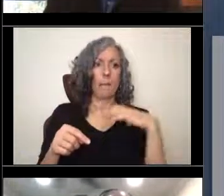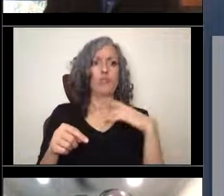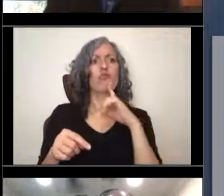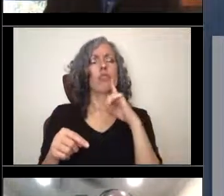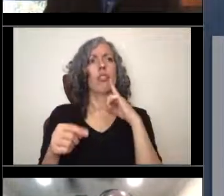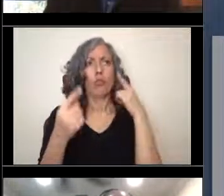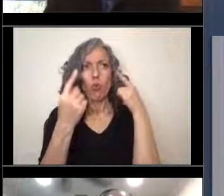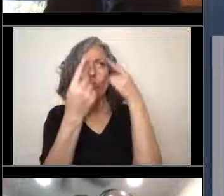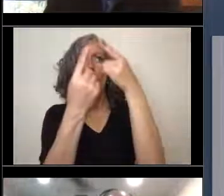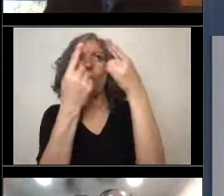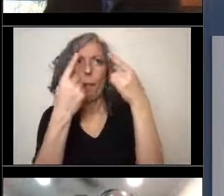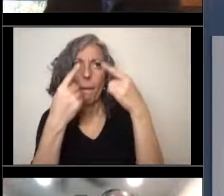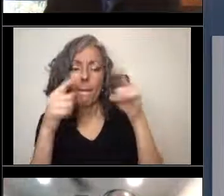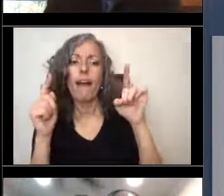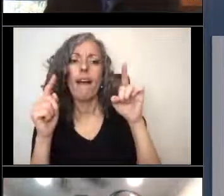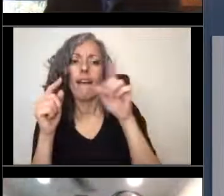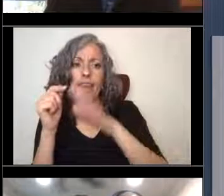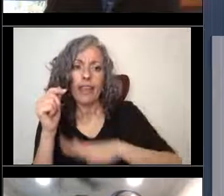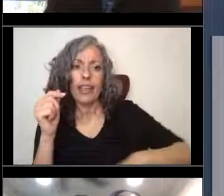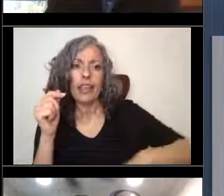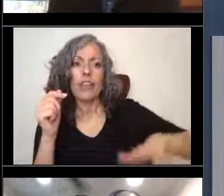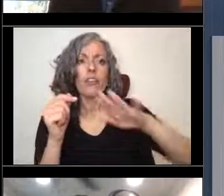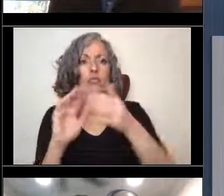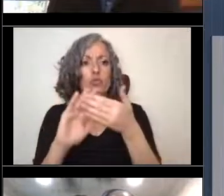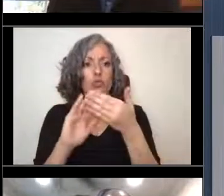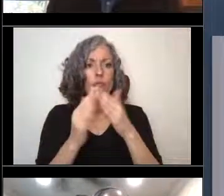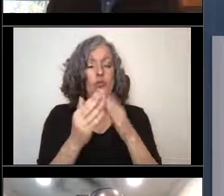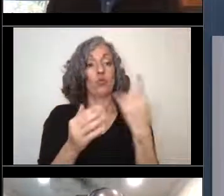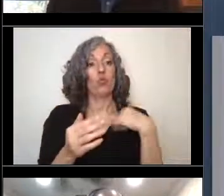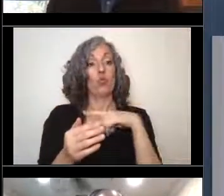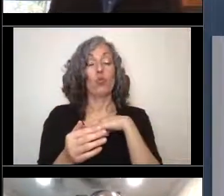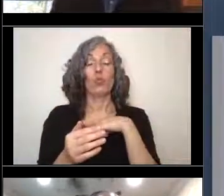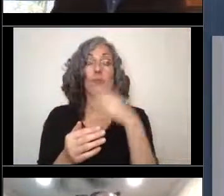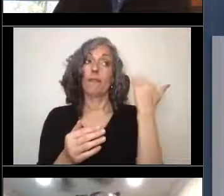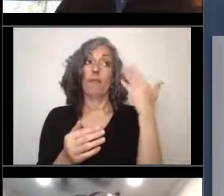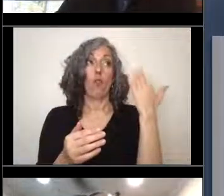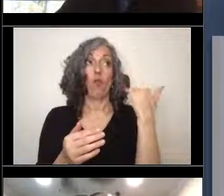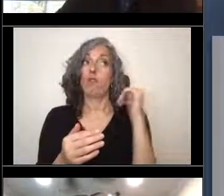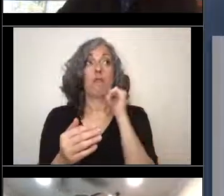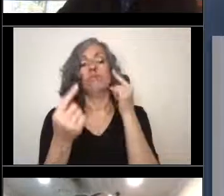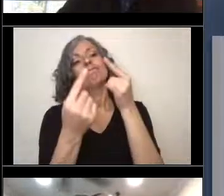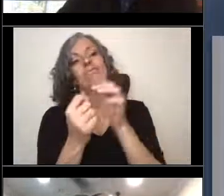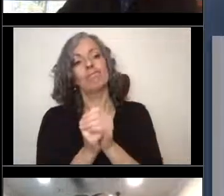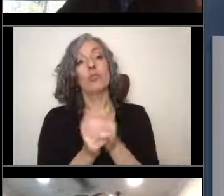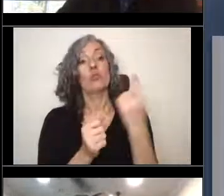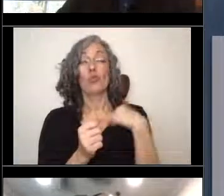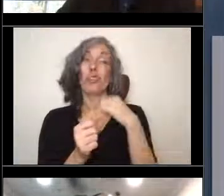and areas and communities that we never were able to target before, and we are behind.